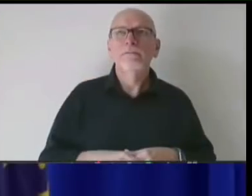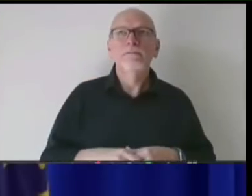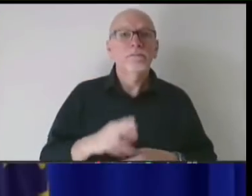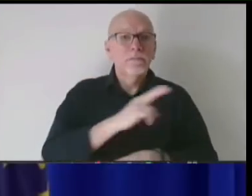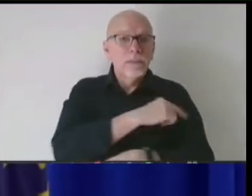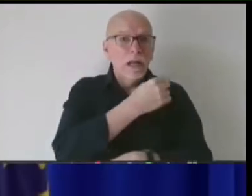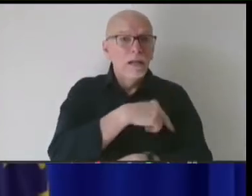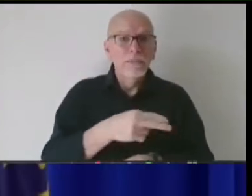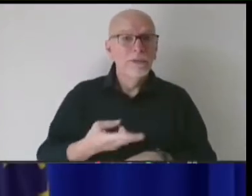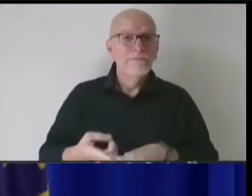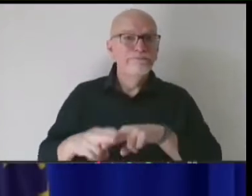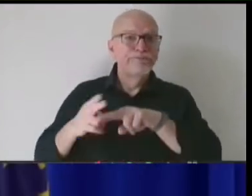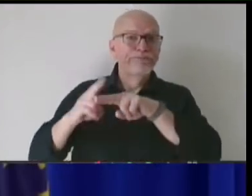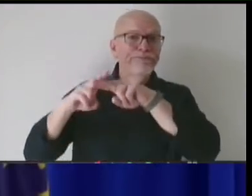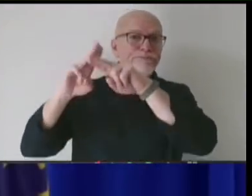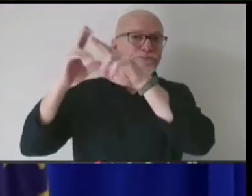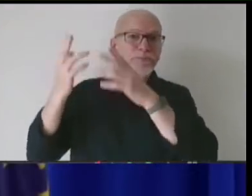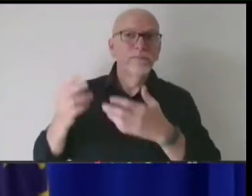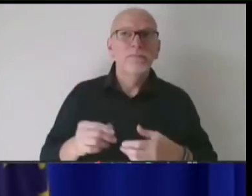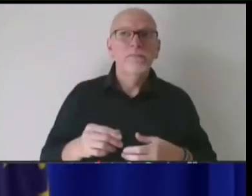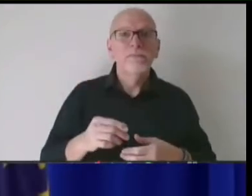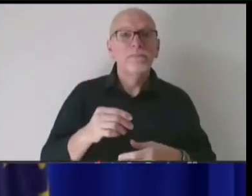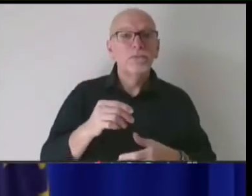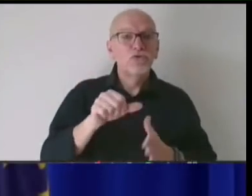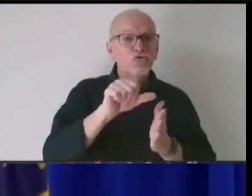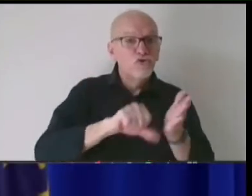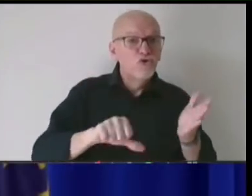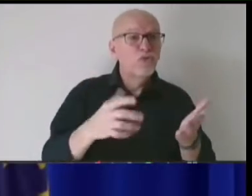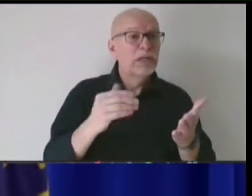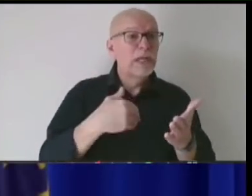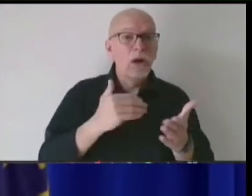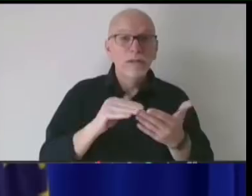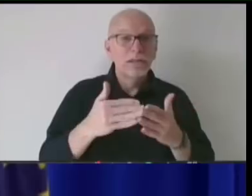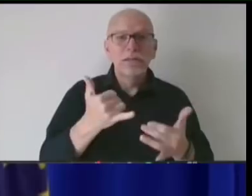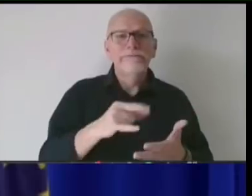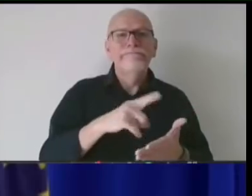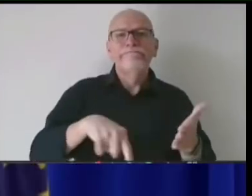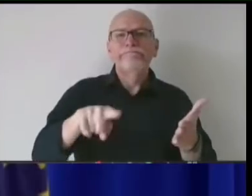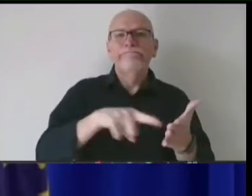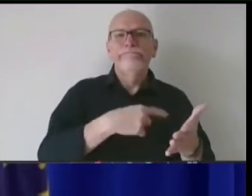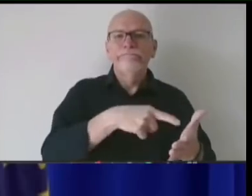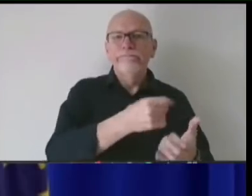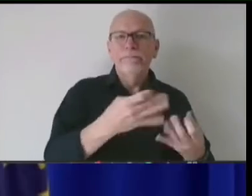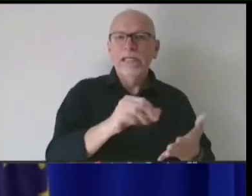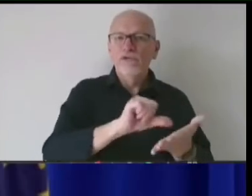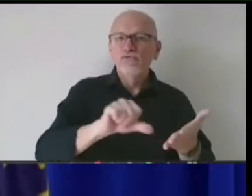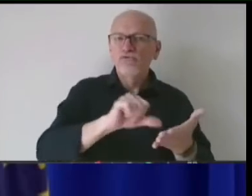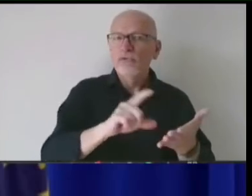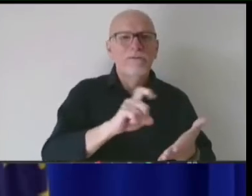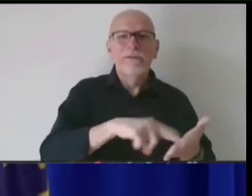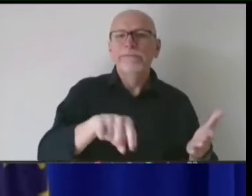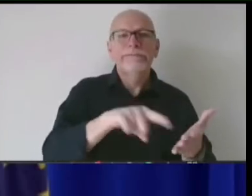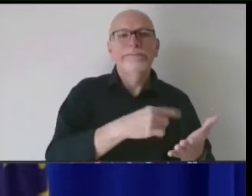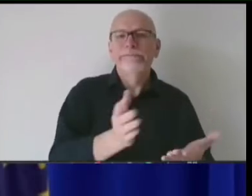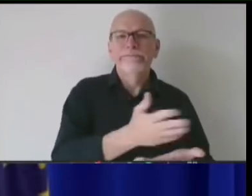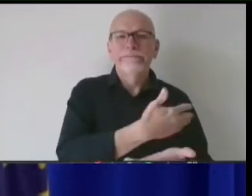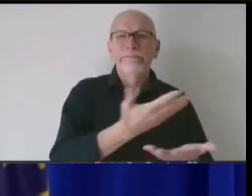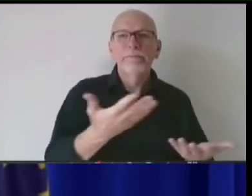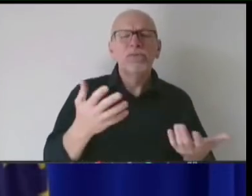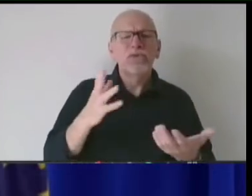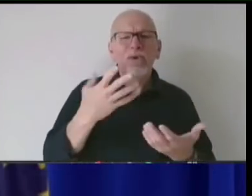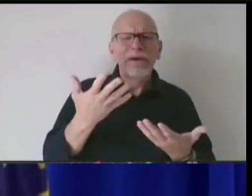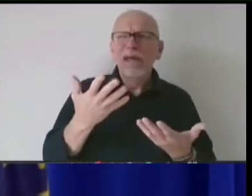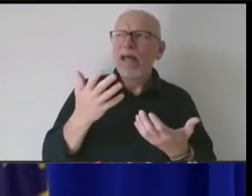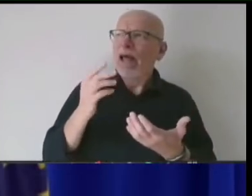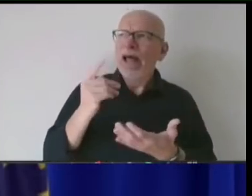Hospitalizations are going up. Elective surgeries in our city are being canceled. Is there a point at which somebody